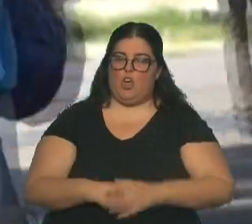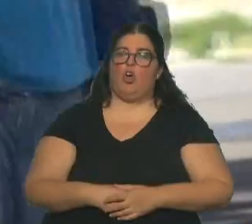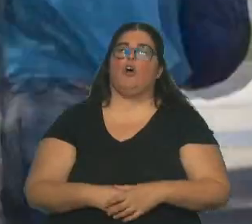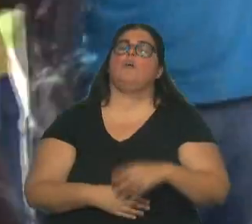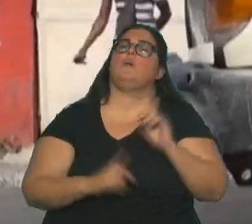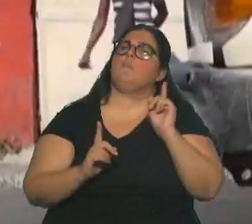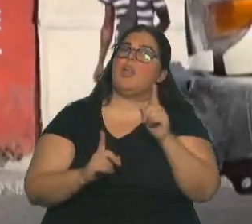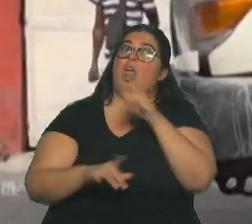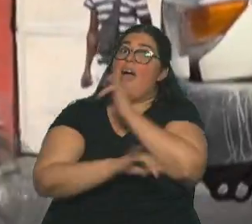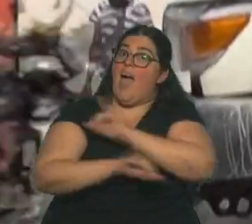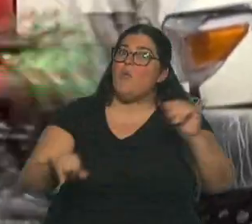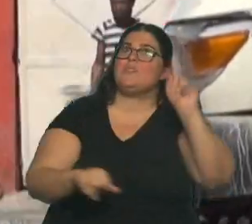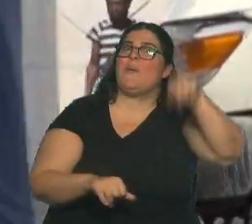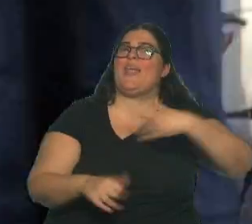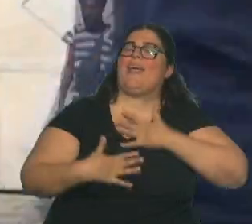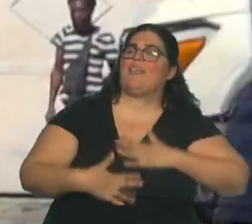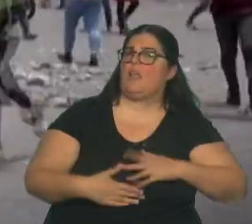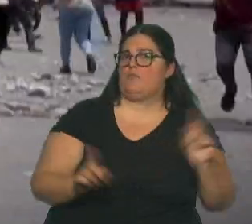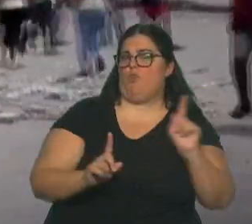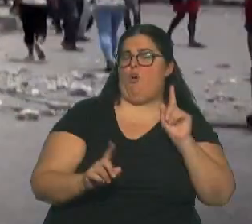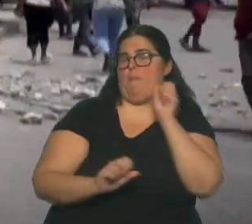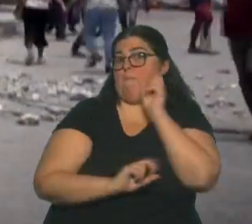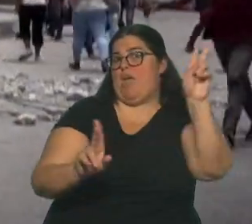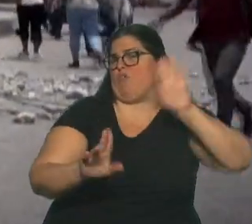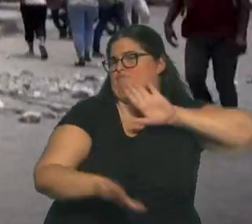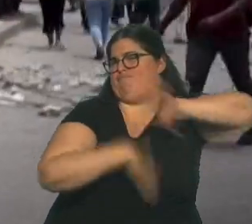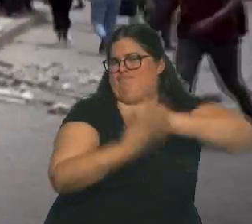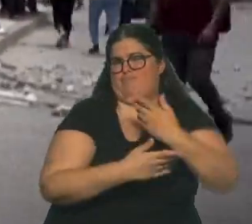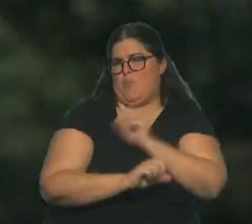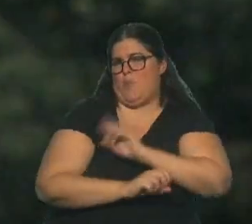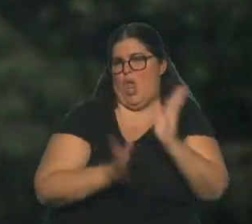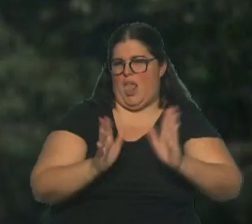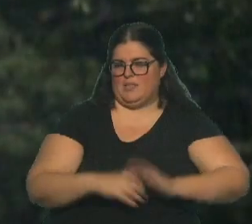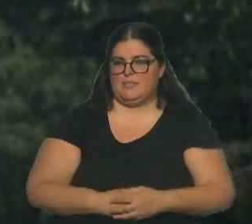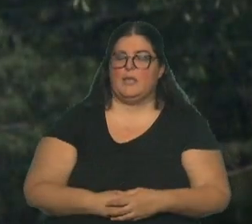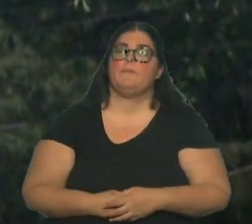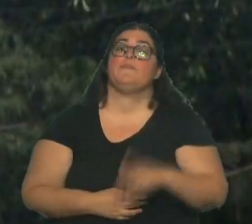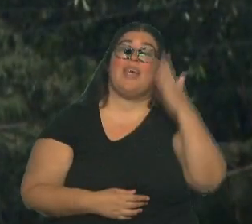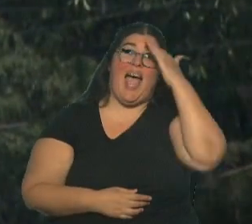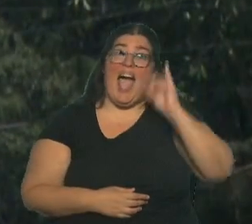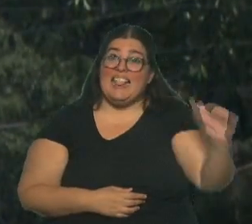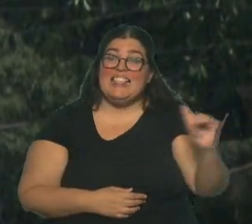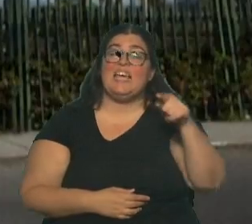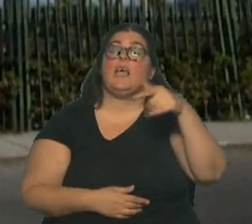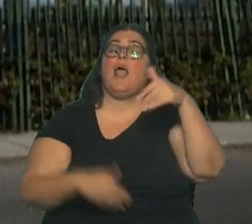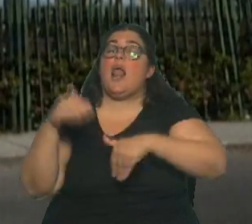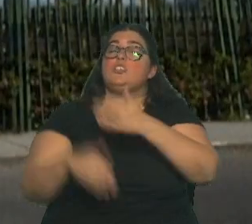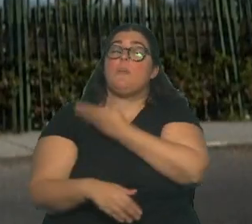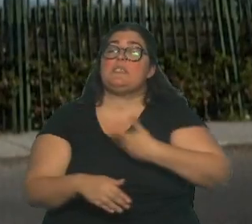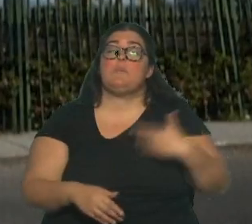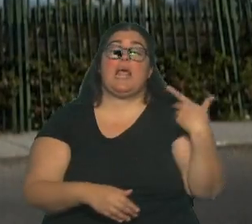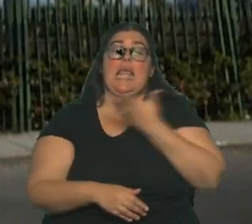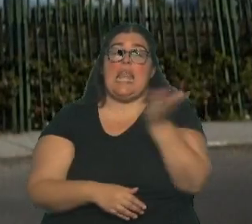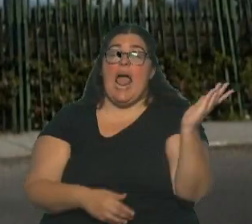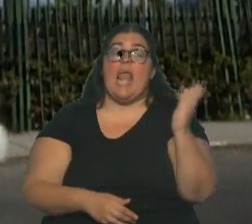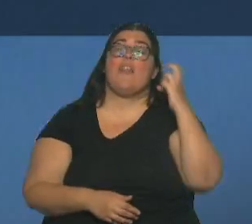de apaciguar, aceleró la escalada violenta. En Haití no hay elecciones parlamentarias ni generales